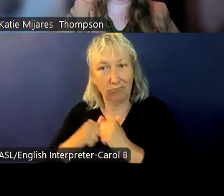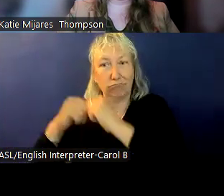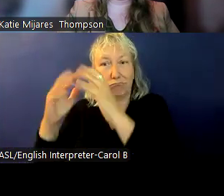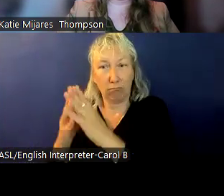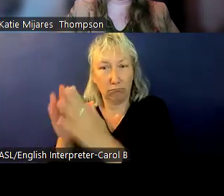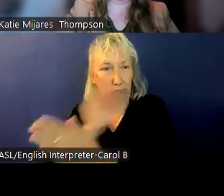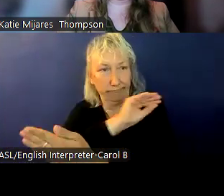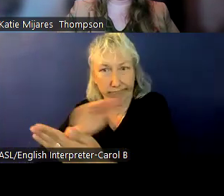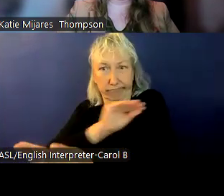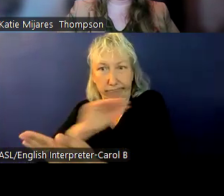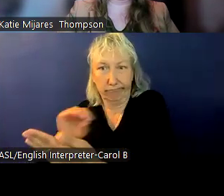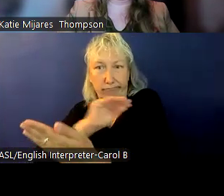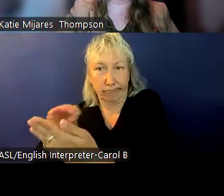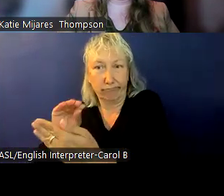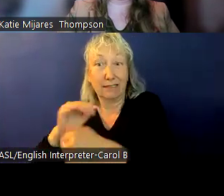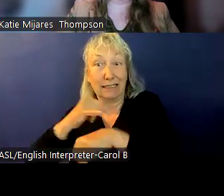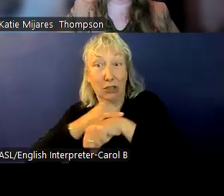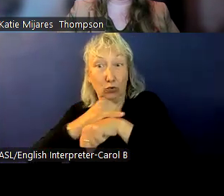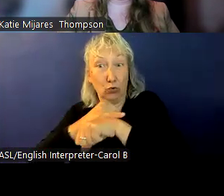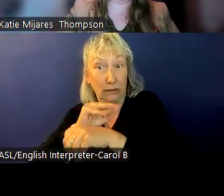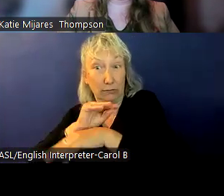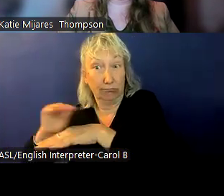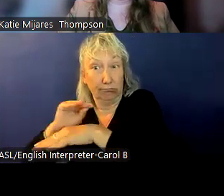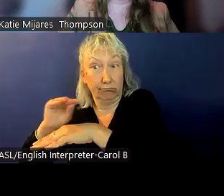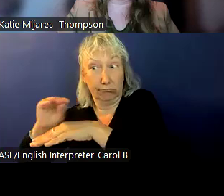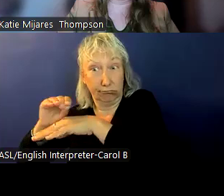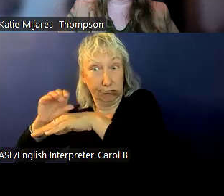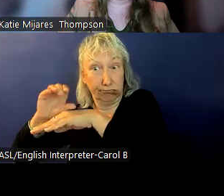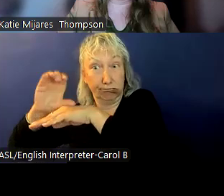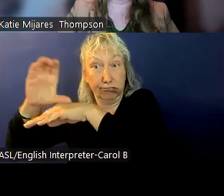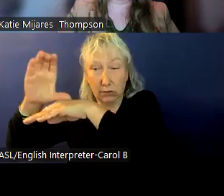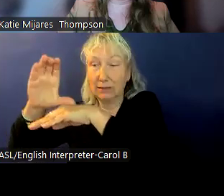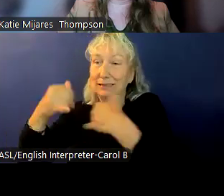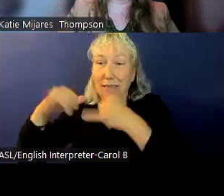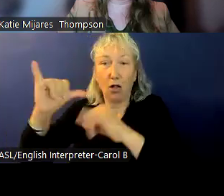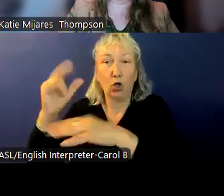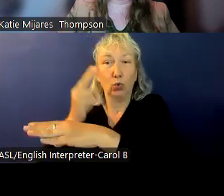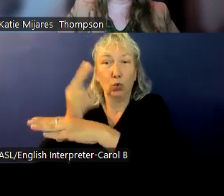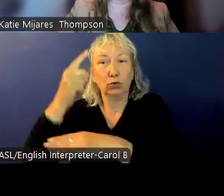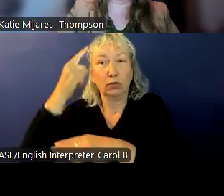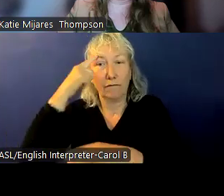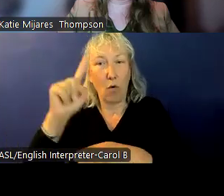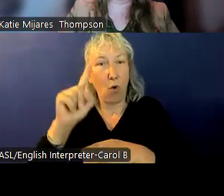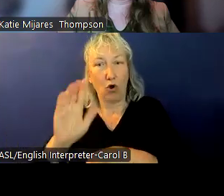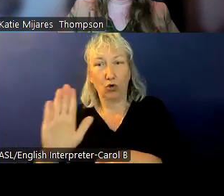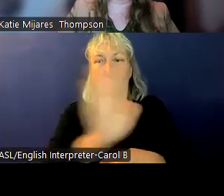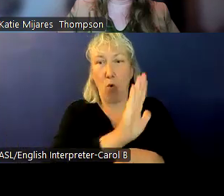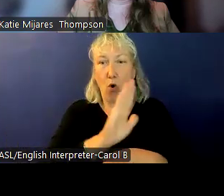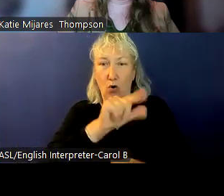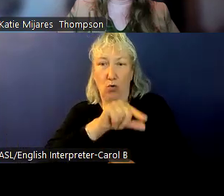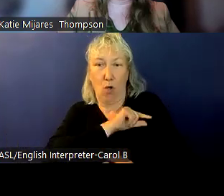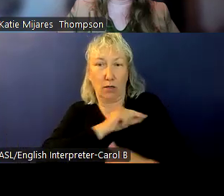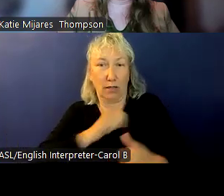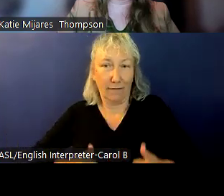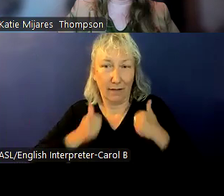in. Again, all that interest you're earning is tax-free, and you can use it for anything that improves that person's quality of life, ranging from